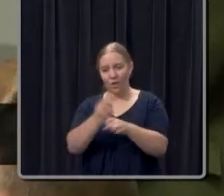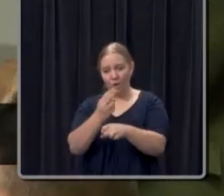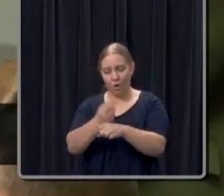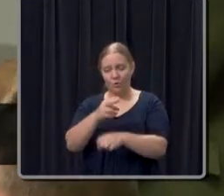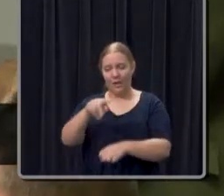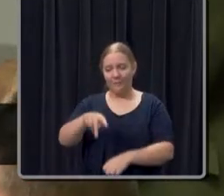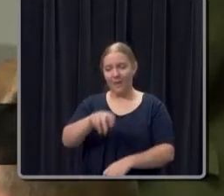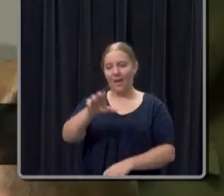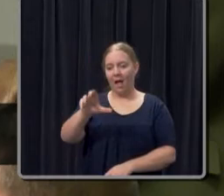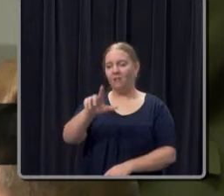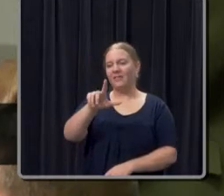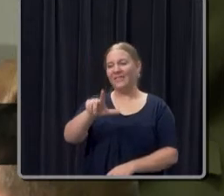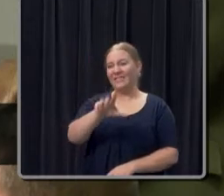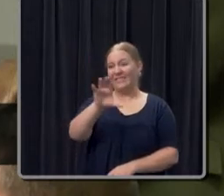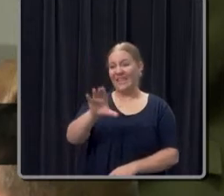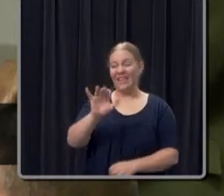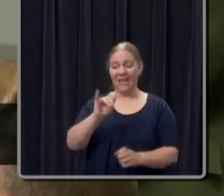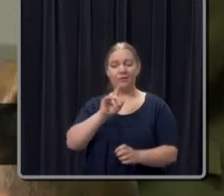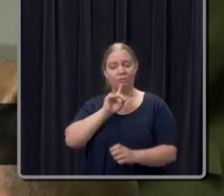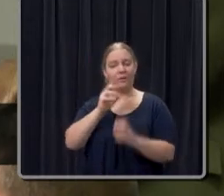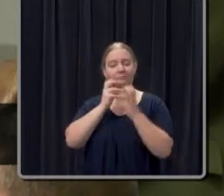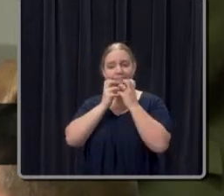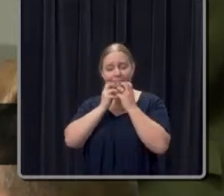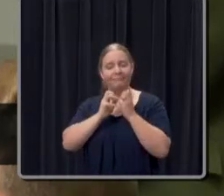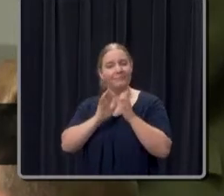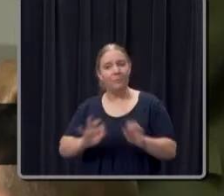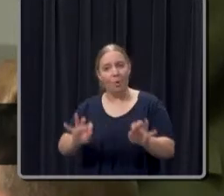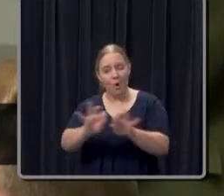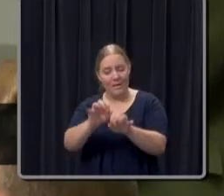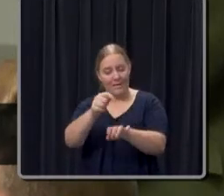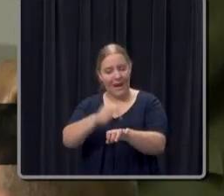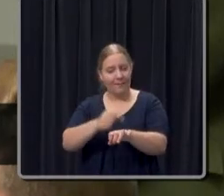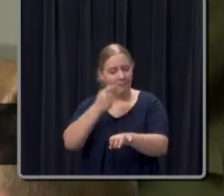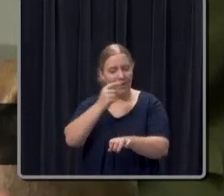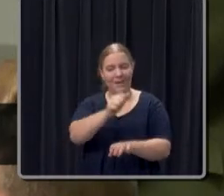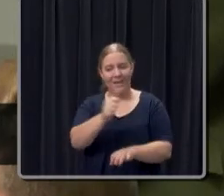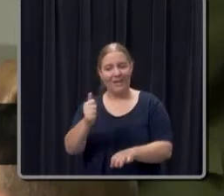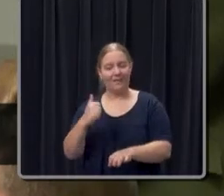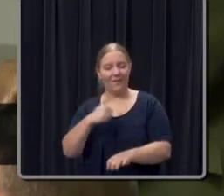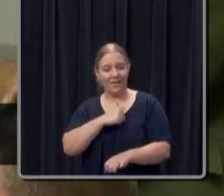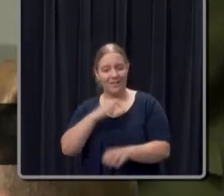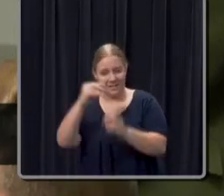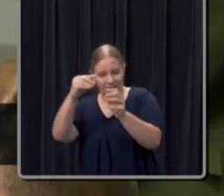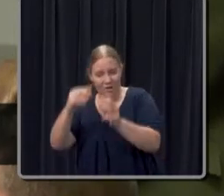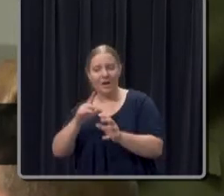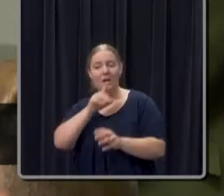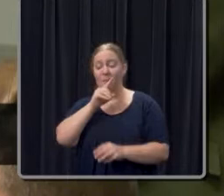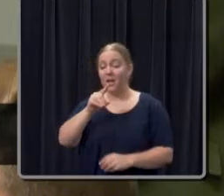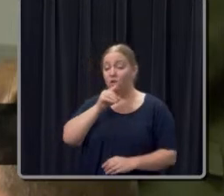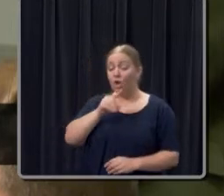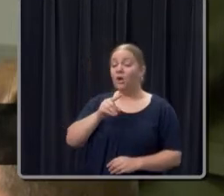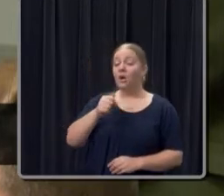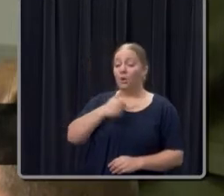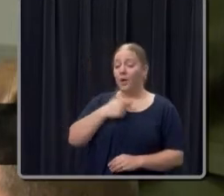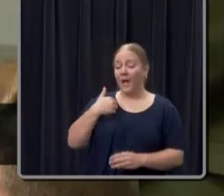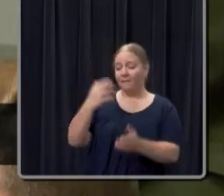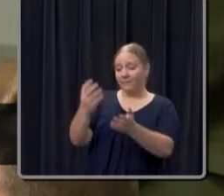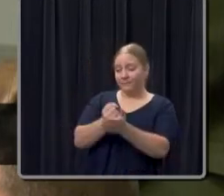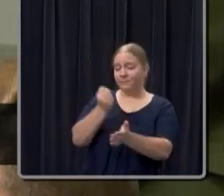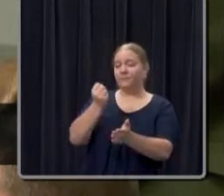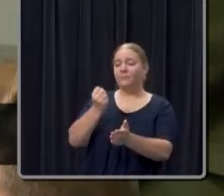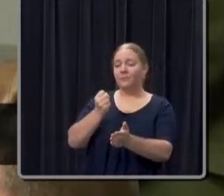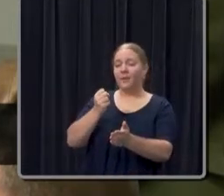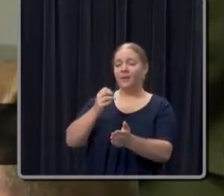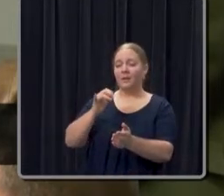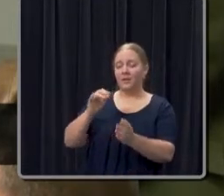very a highly valued time, I would say, for any of us as educators to make sure that we have the opportunity to be with